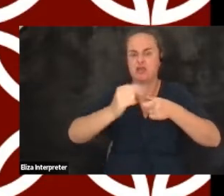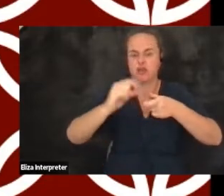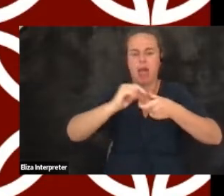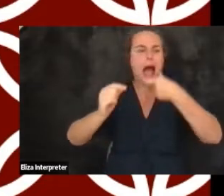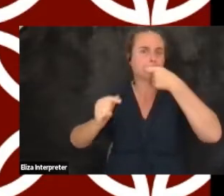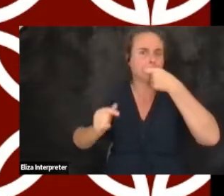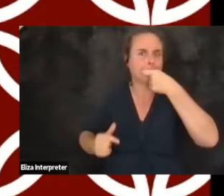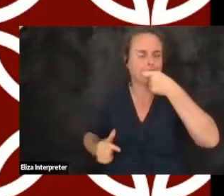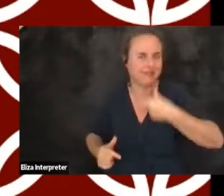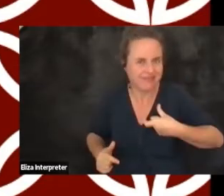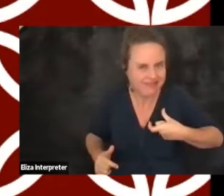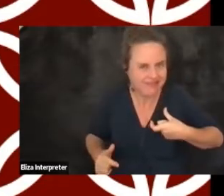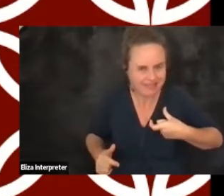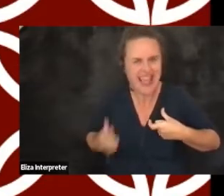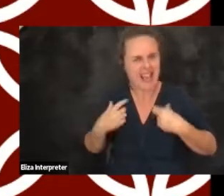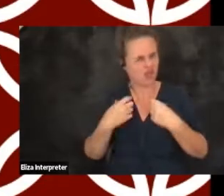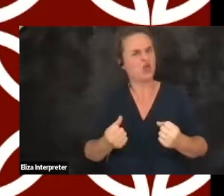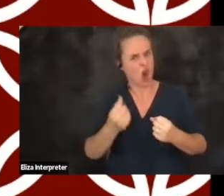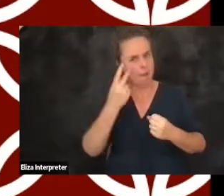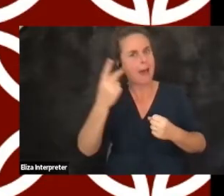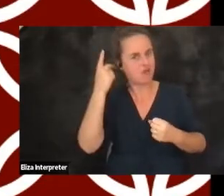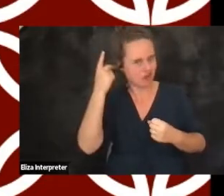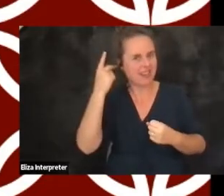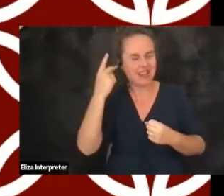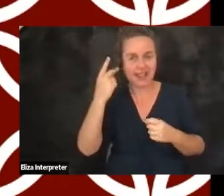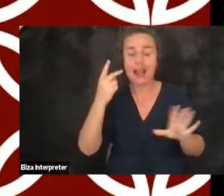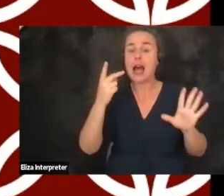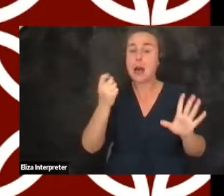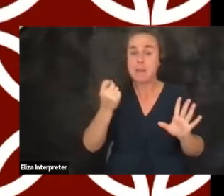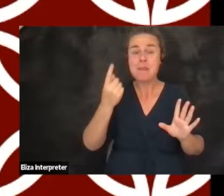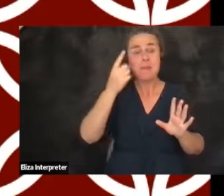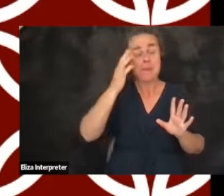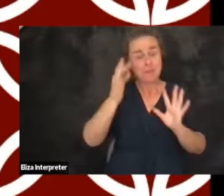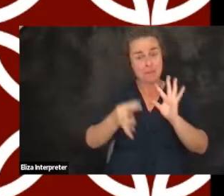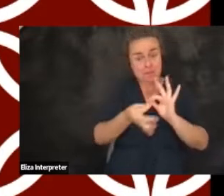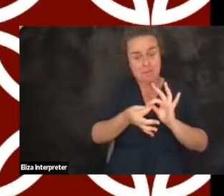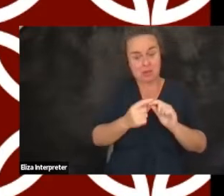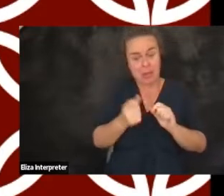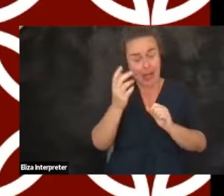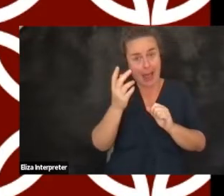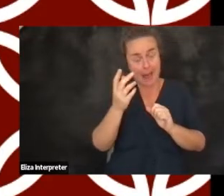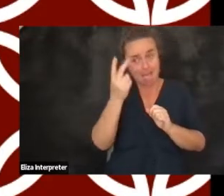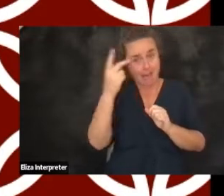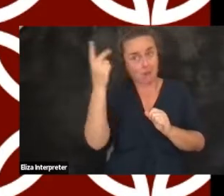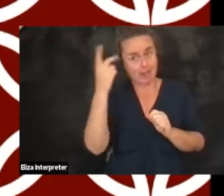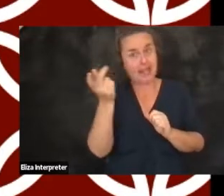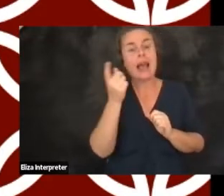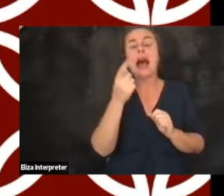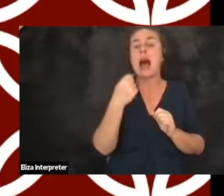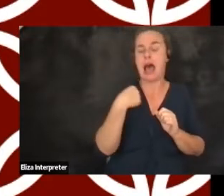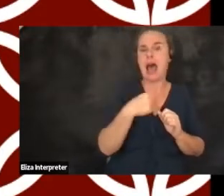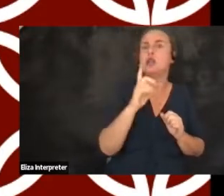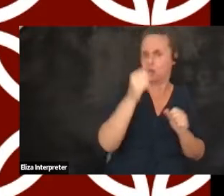with that memory is traveling through Vermont and New Hampshire to get